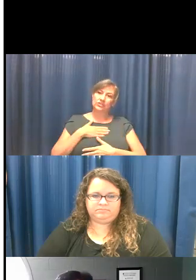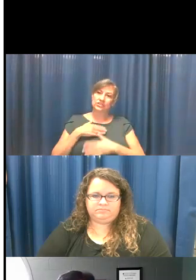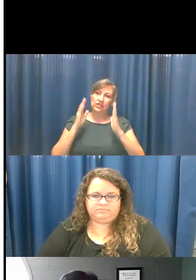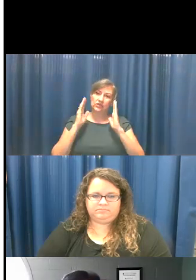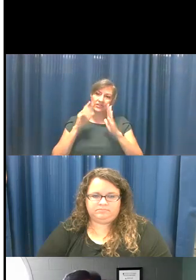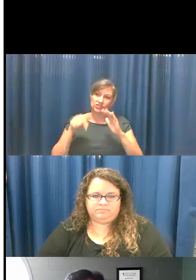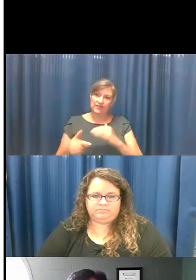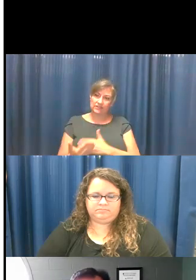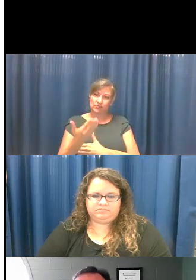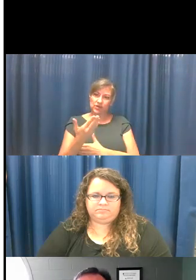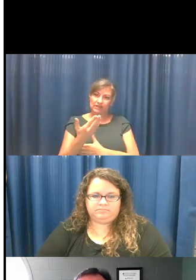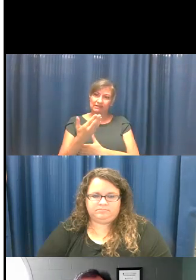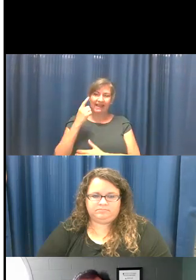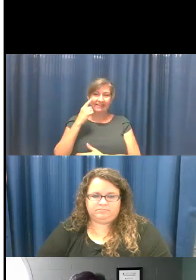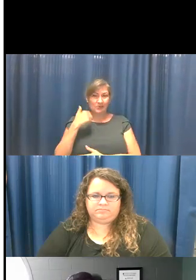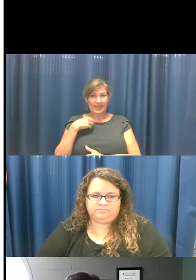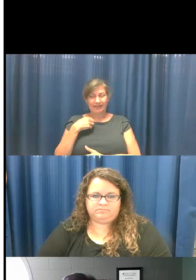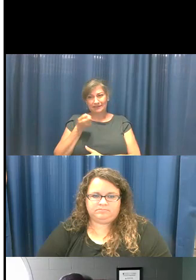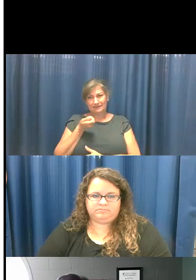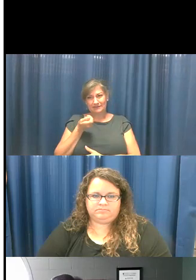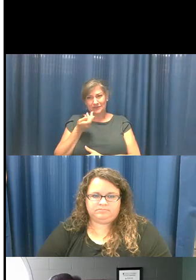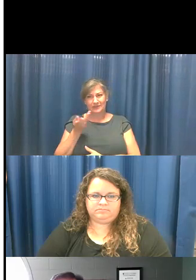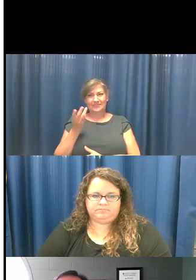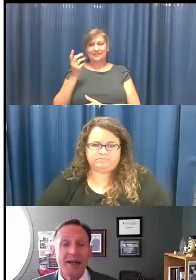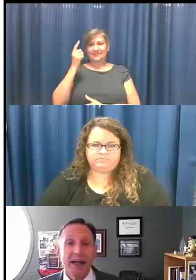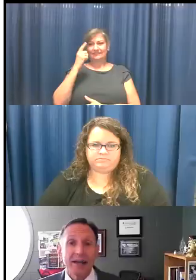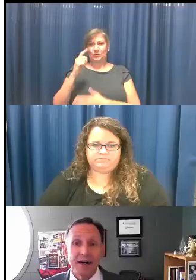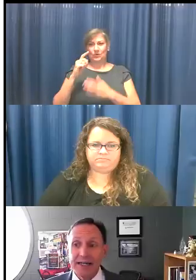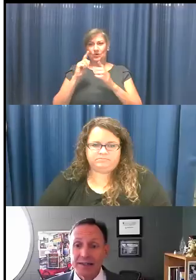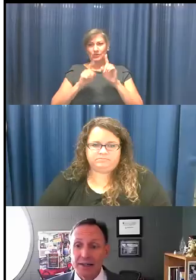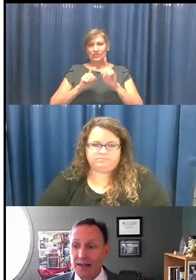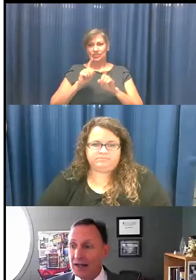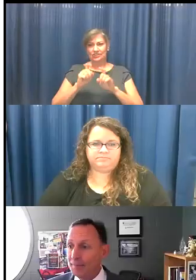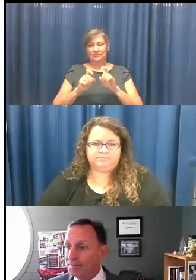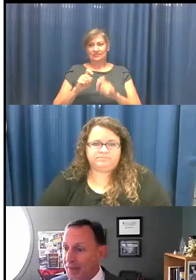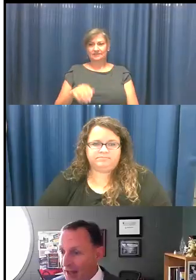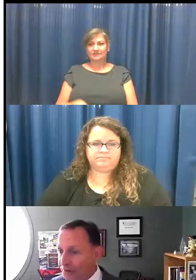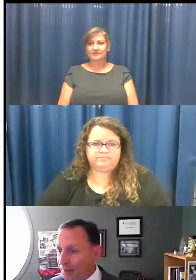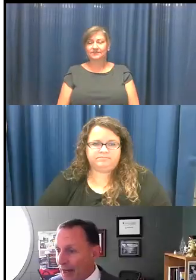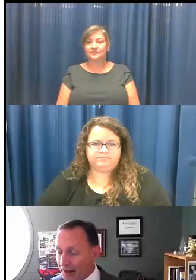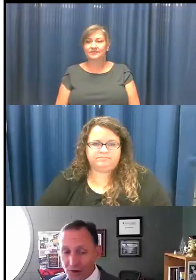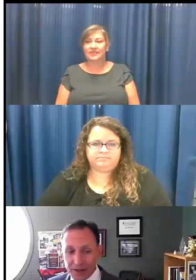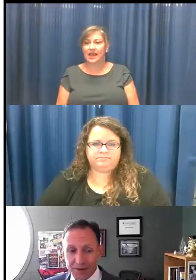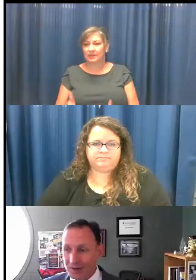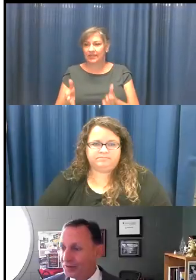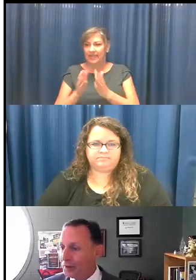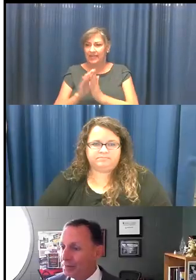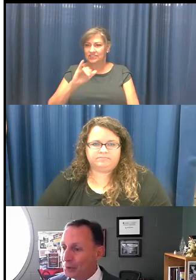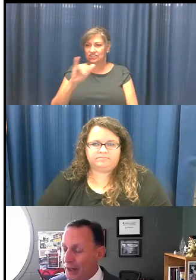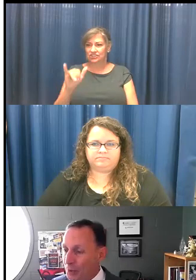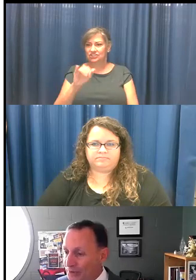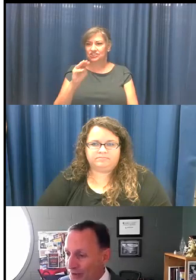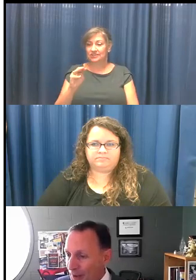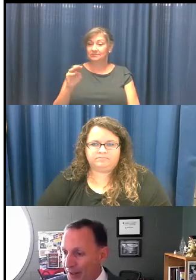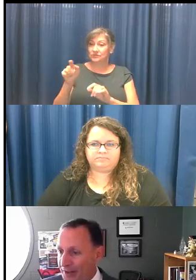morning. And I think we have just a few minutes. I'm going to invite Jim Mancall in. Jim, do